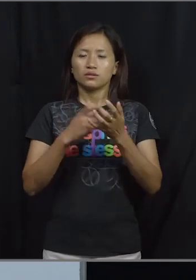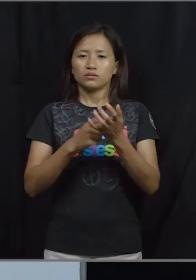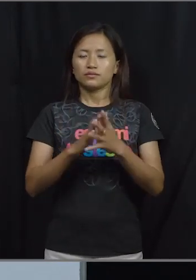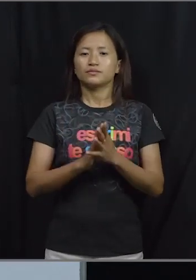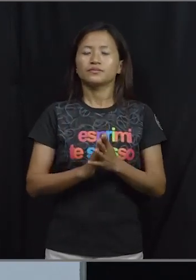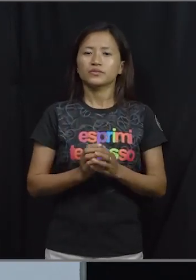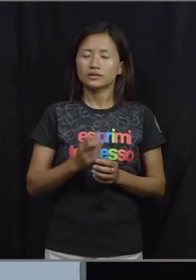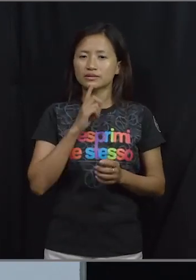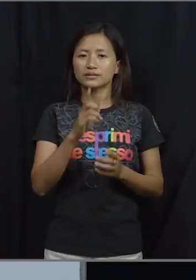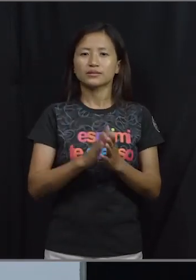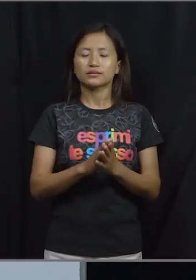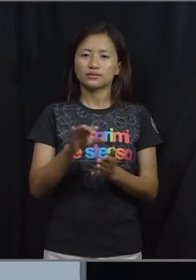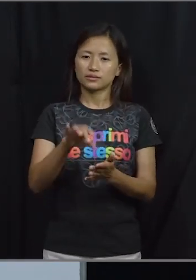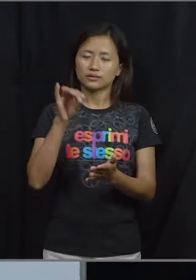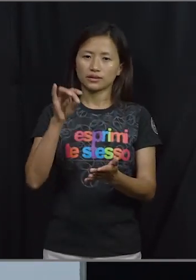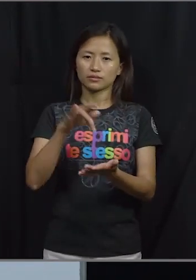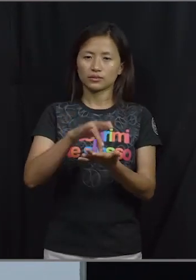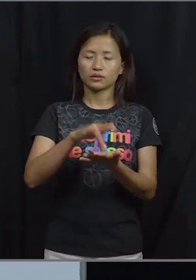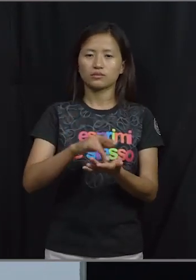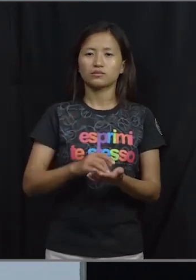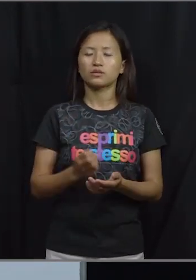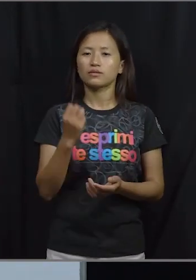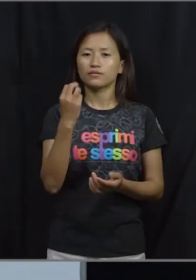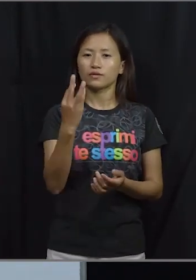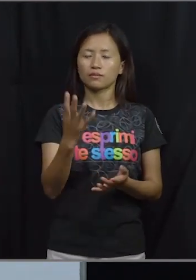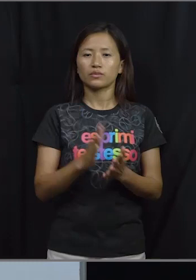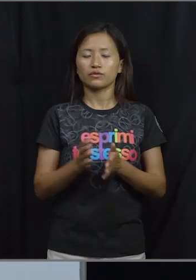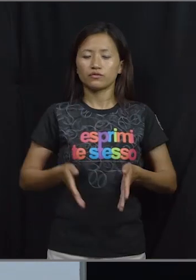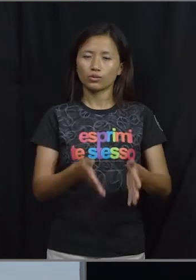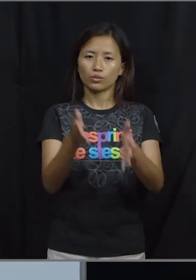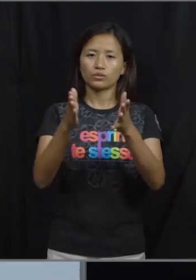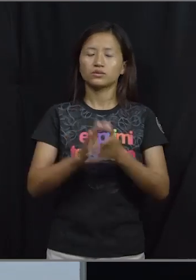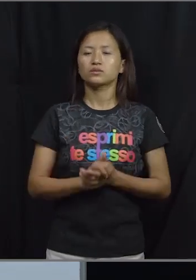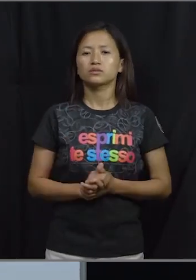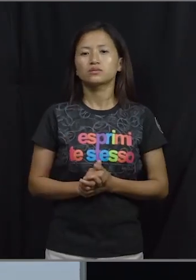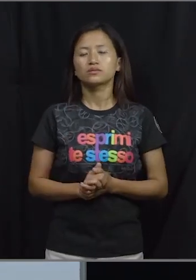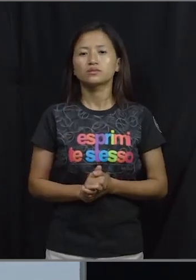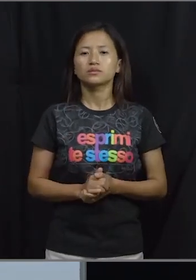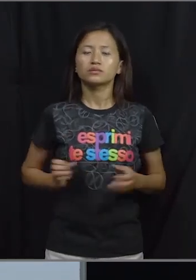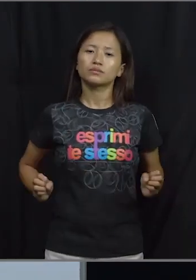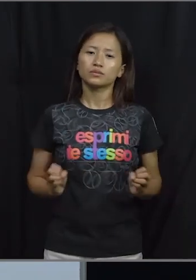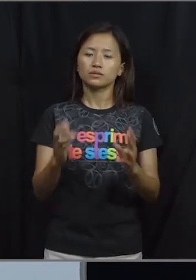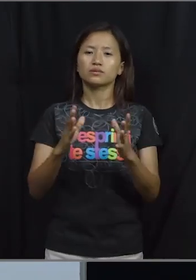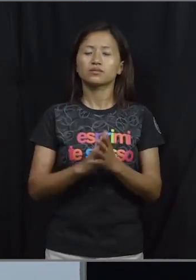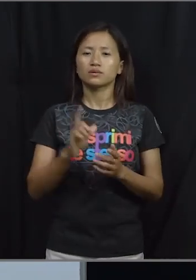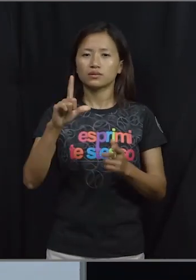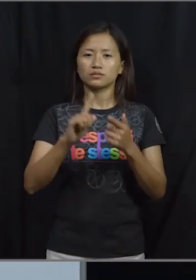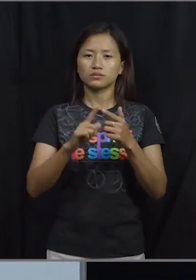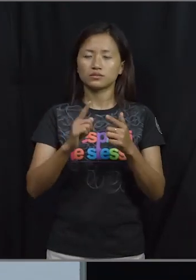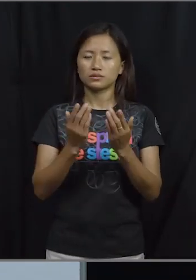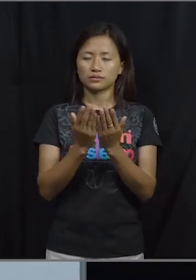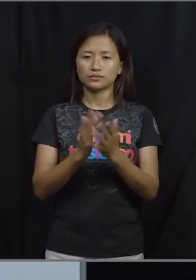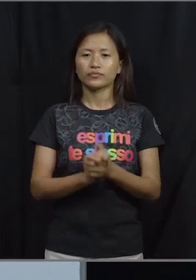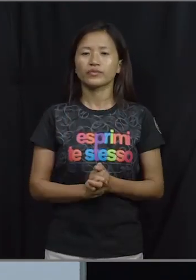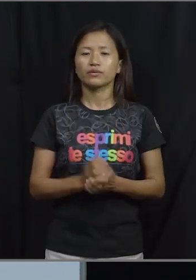said that variation takes place in a number of ways. And in the beginning of the lesson, we